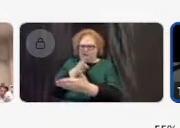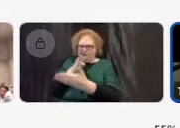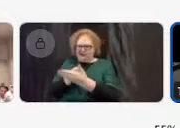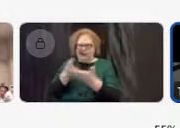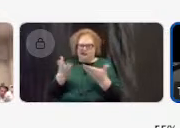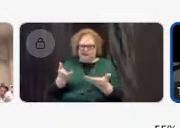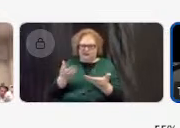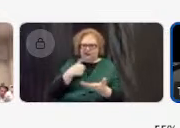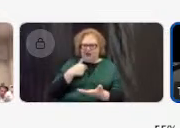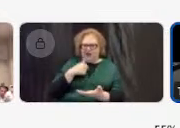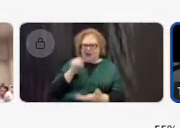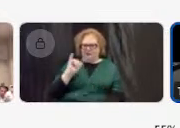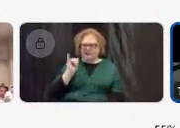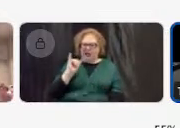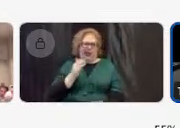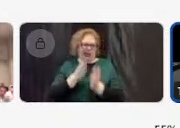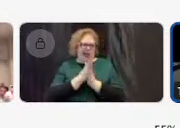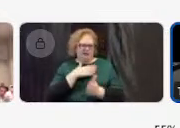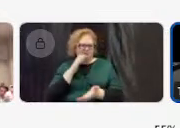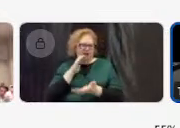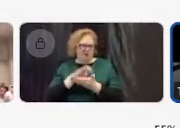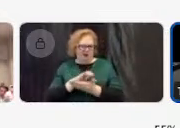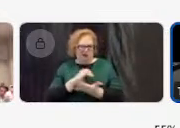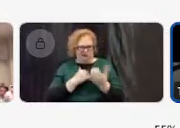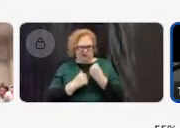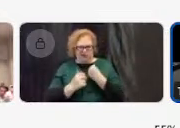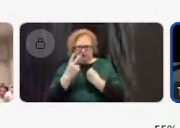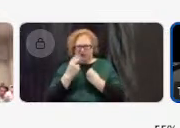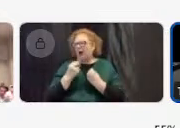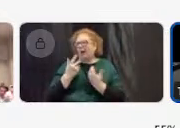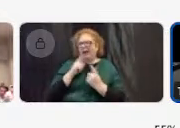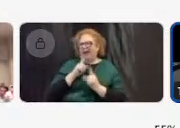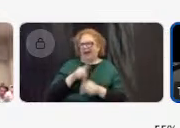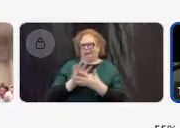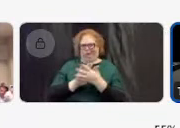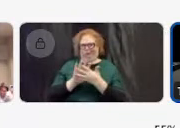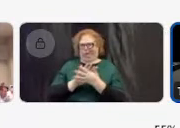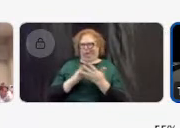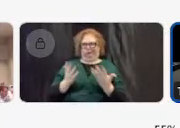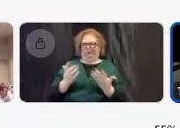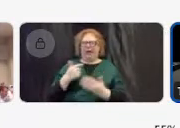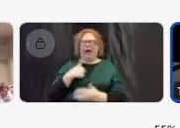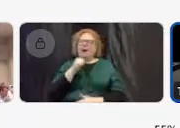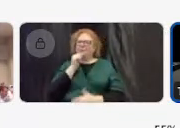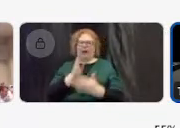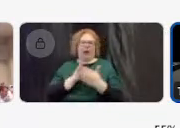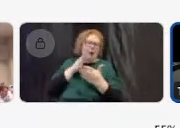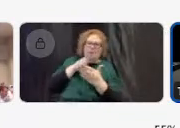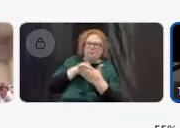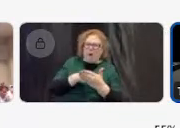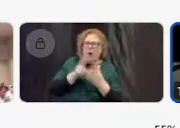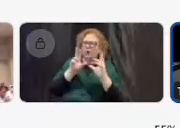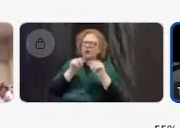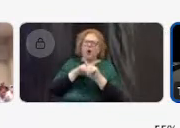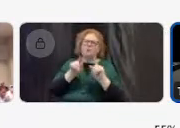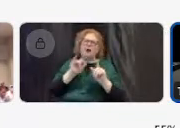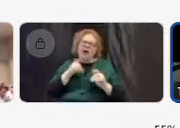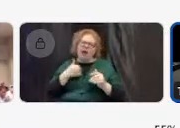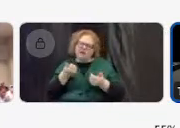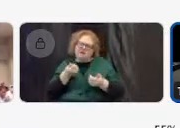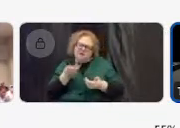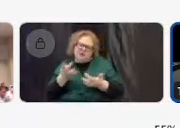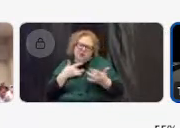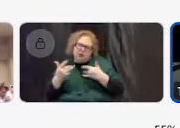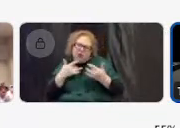question, you still beat your wife, yes or no? I didn't know how to answer it exactly, but I'm not really opposed to the project. I have a few concerns. I own